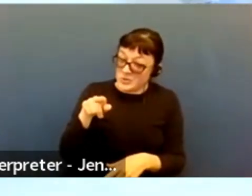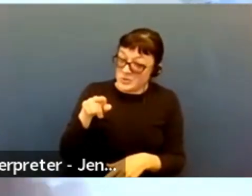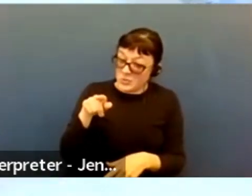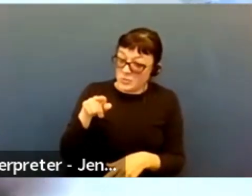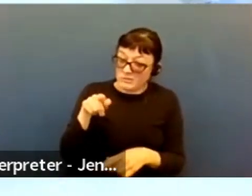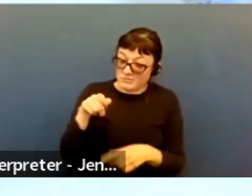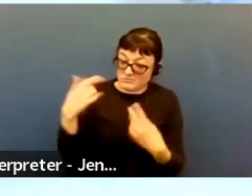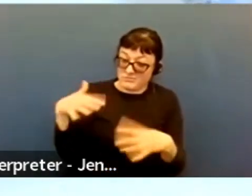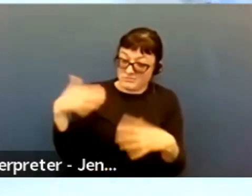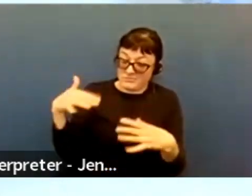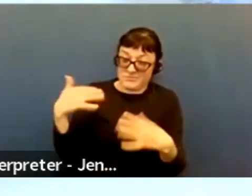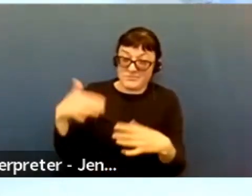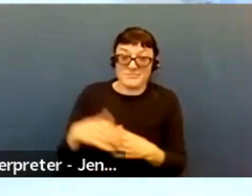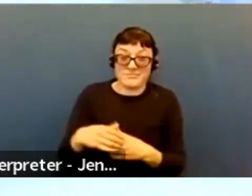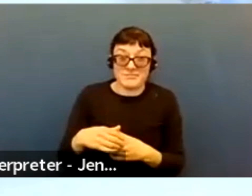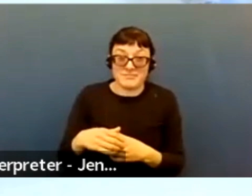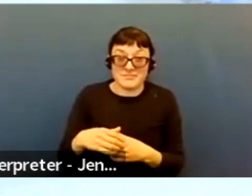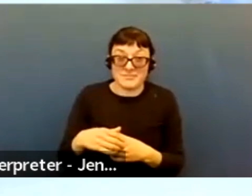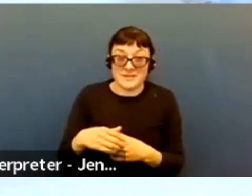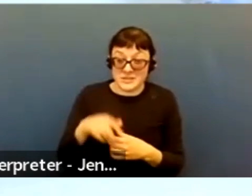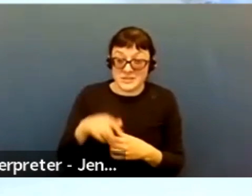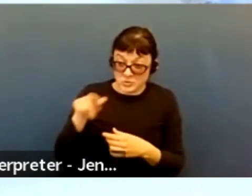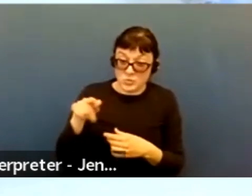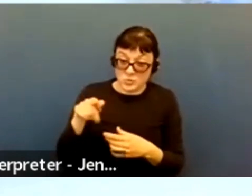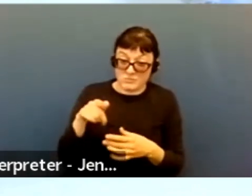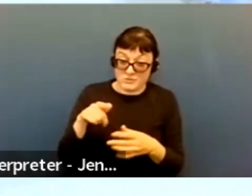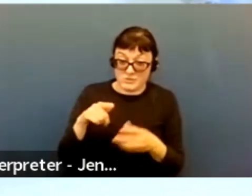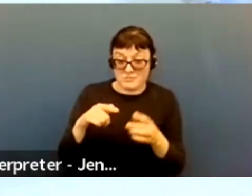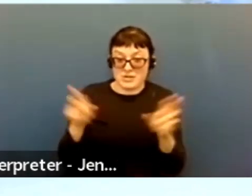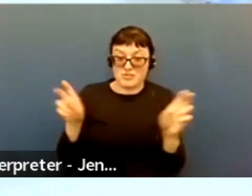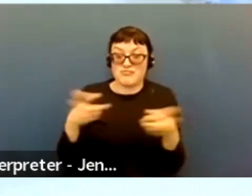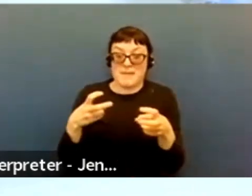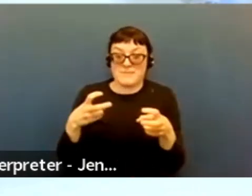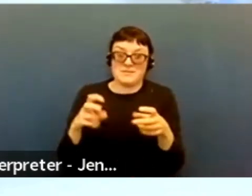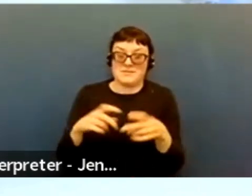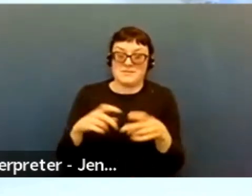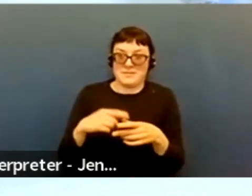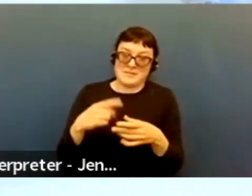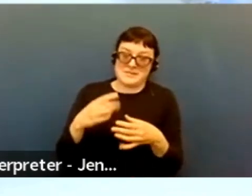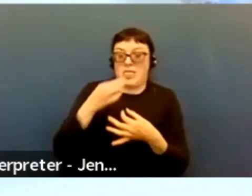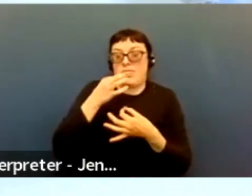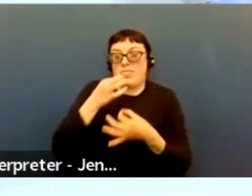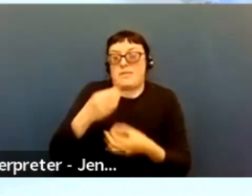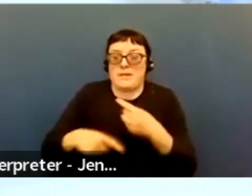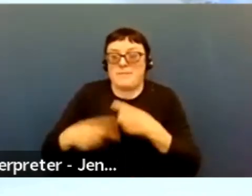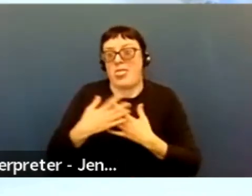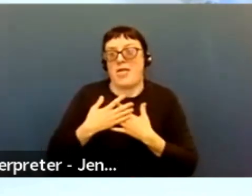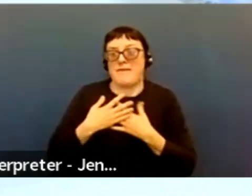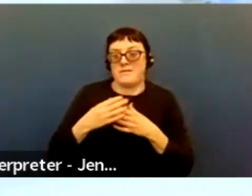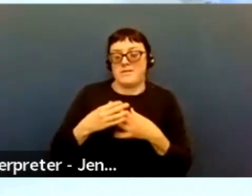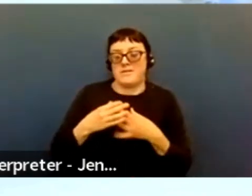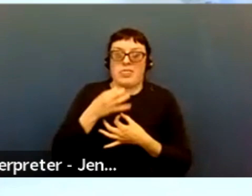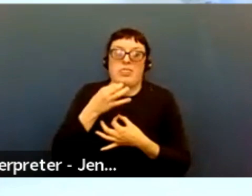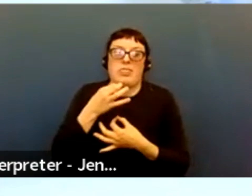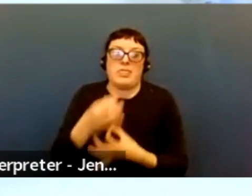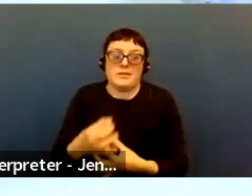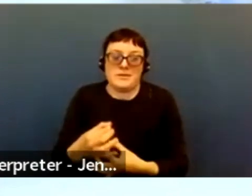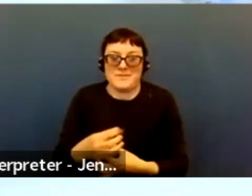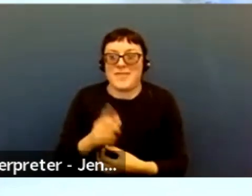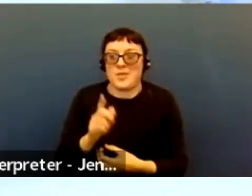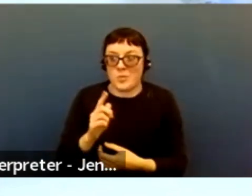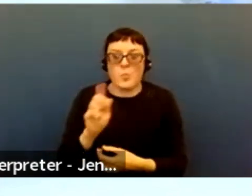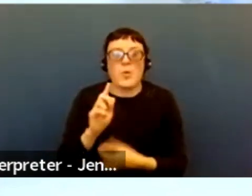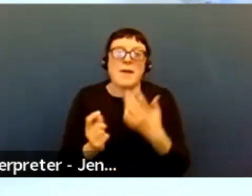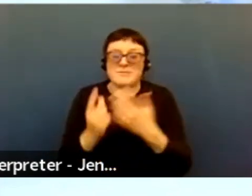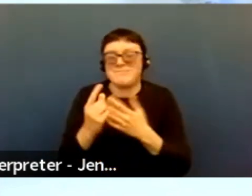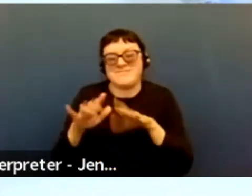what Viola says is, you are quite trapped. You are quite trapped. And that makes somebody fall in love with